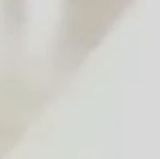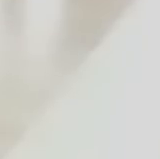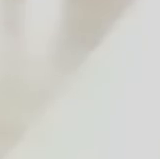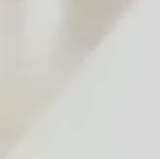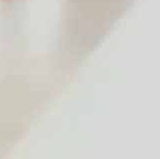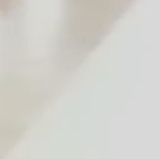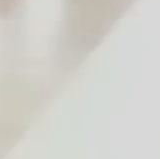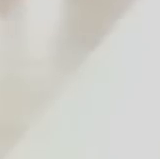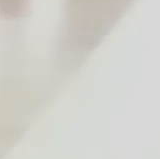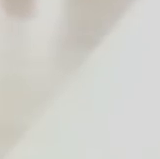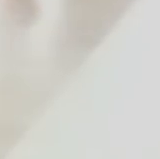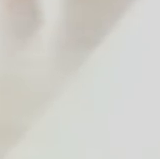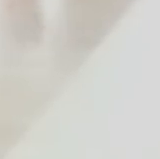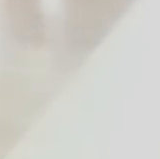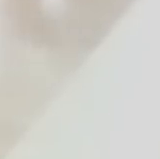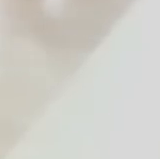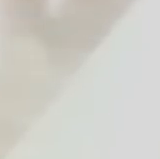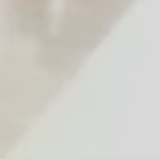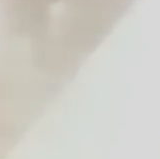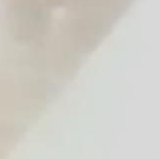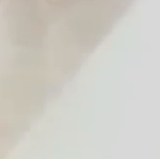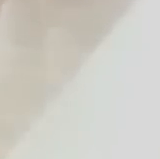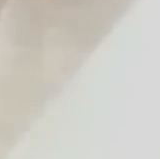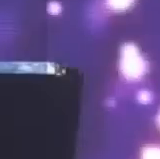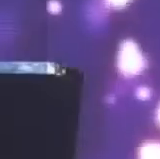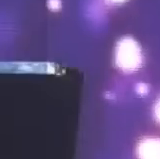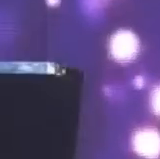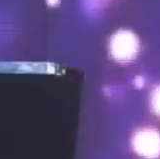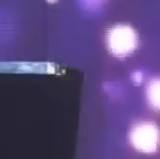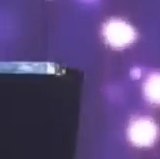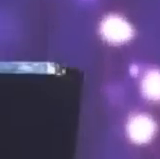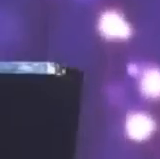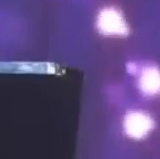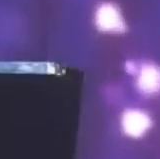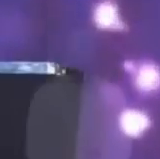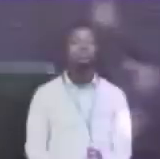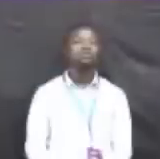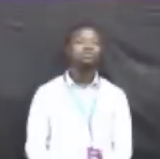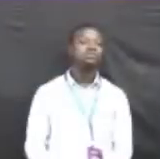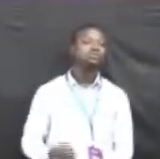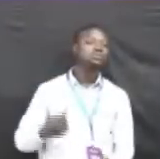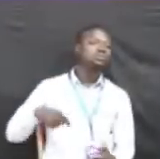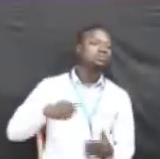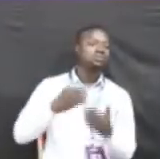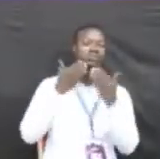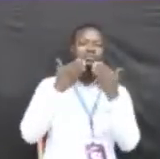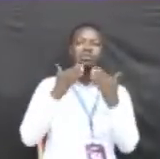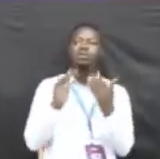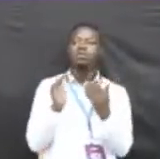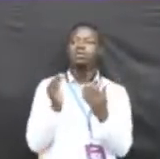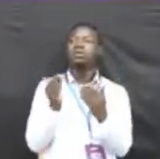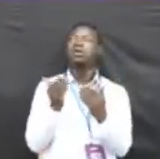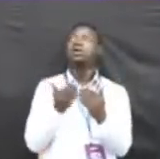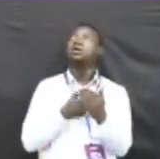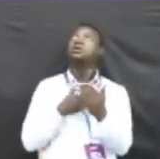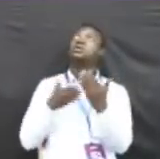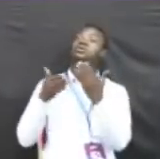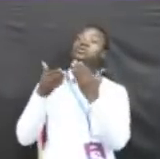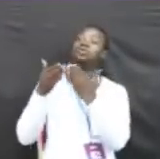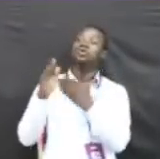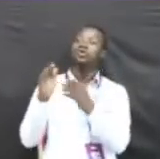Shall we respectfully rise if we can now? Thank we all our God